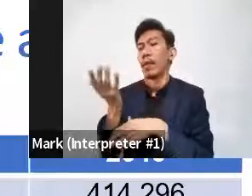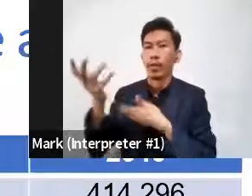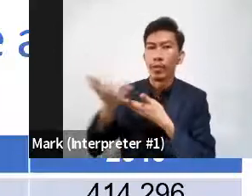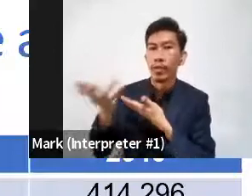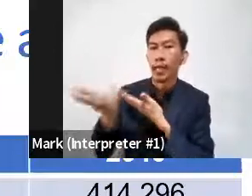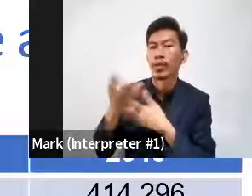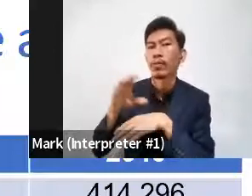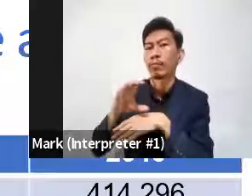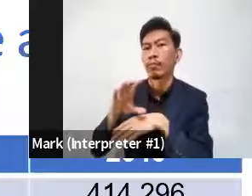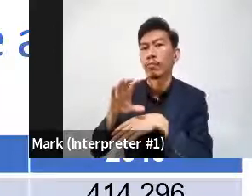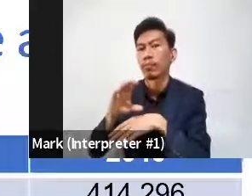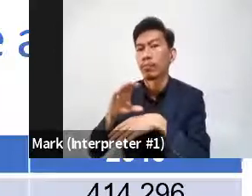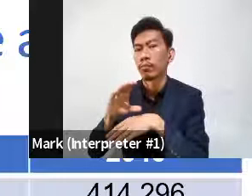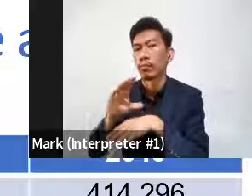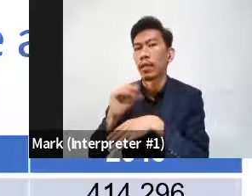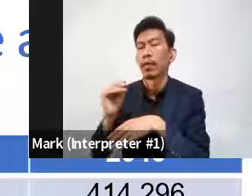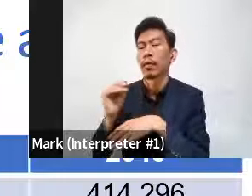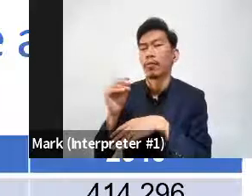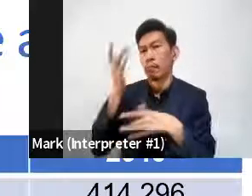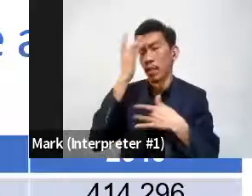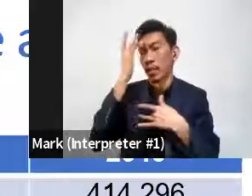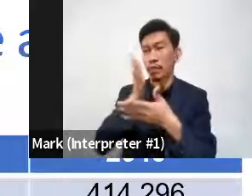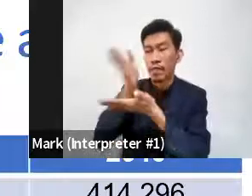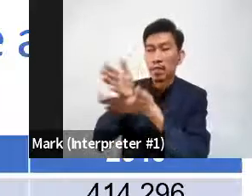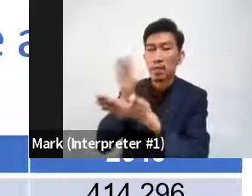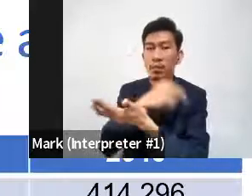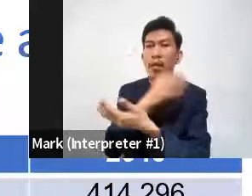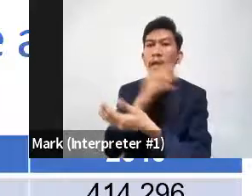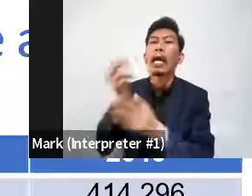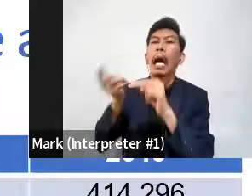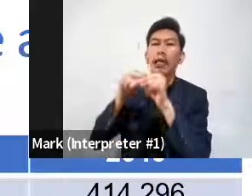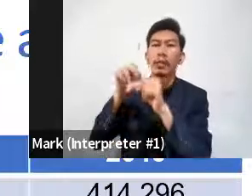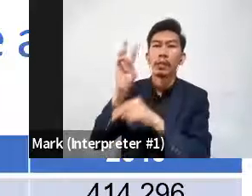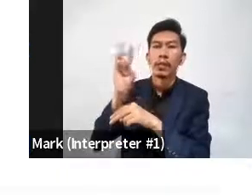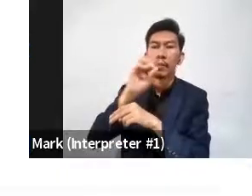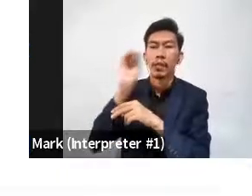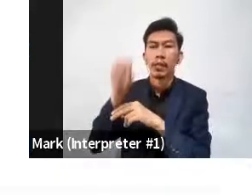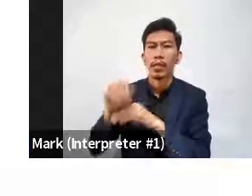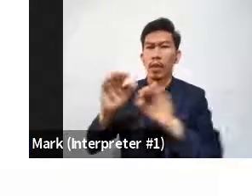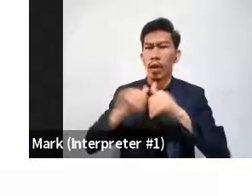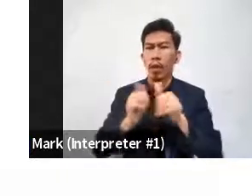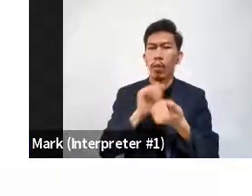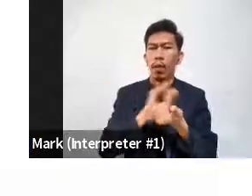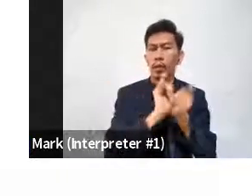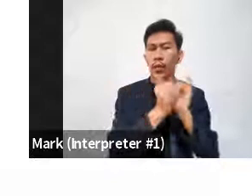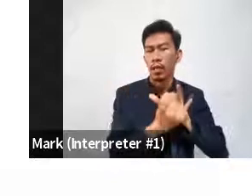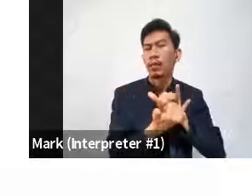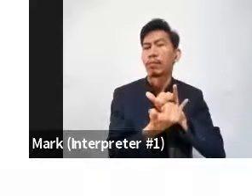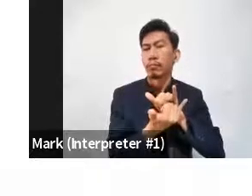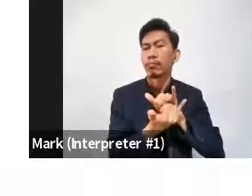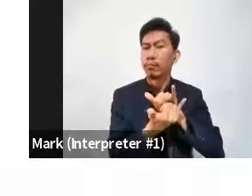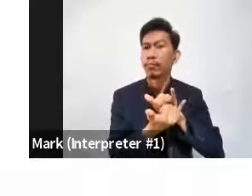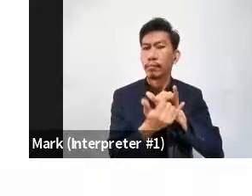or inpatient visits will increase around 60%. So how do we cope with that, right? How do we cope with that? Given